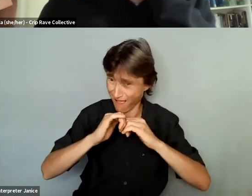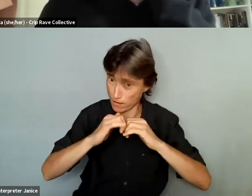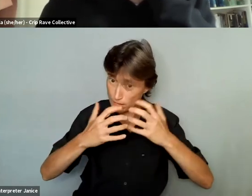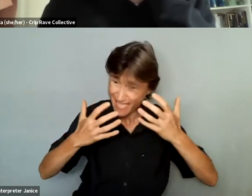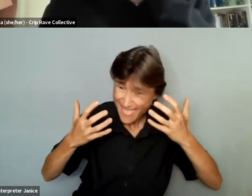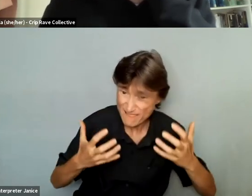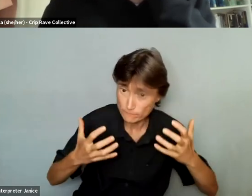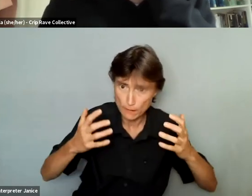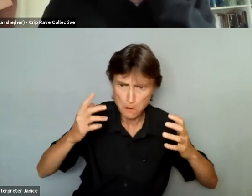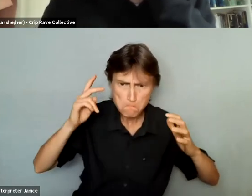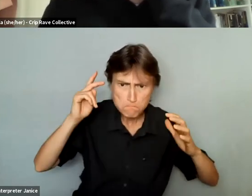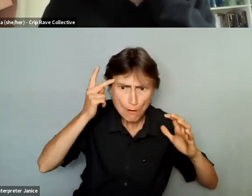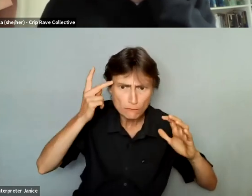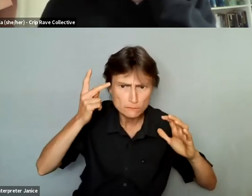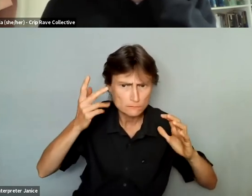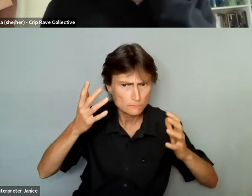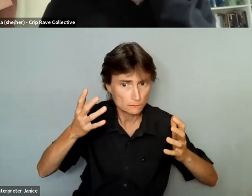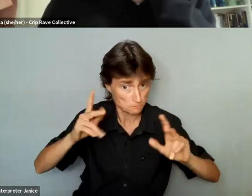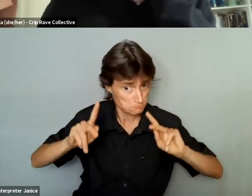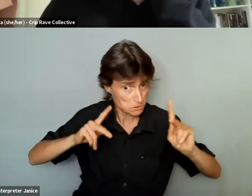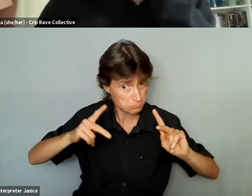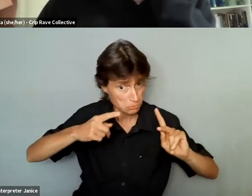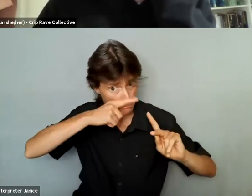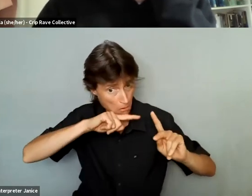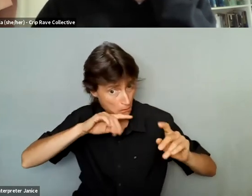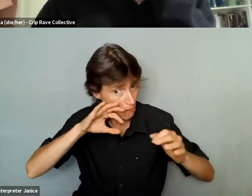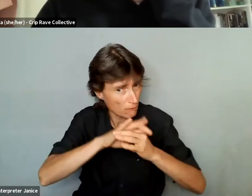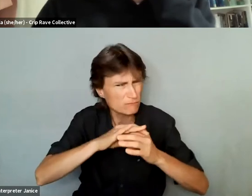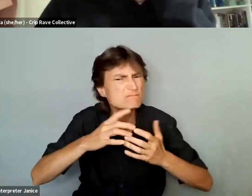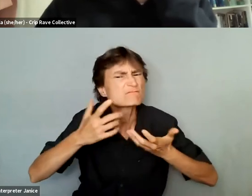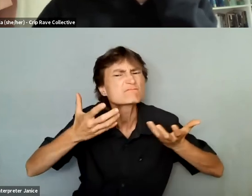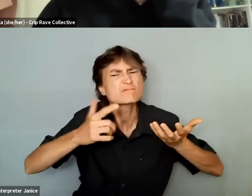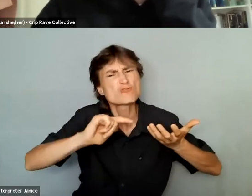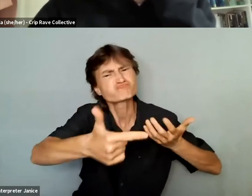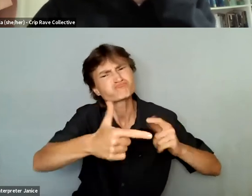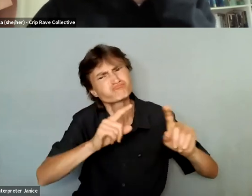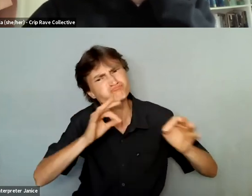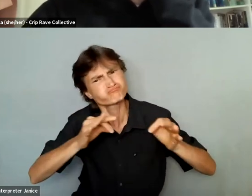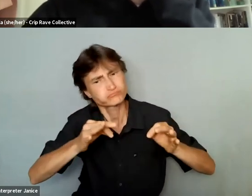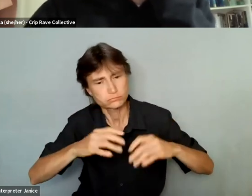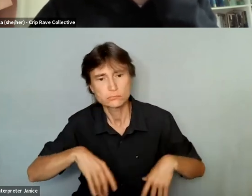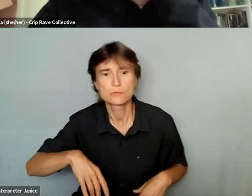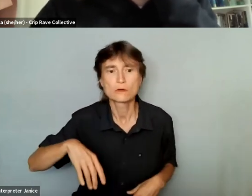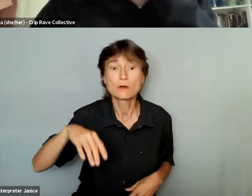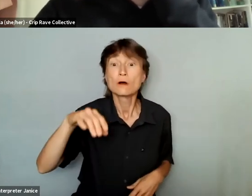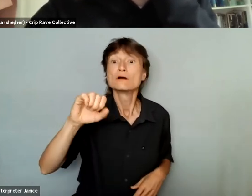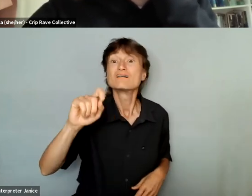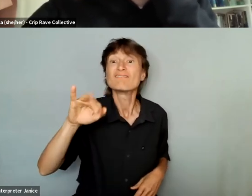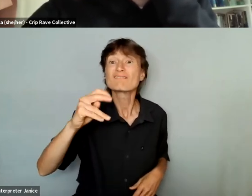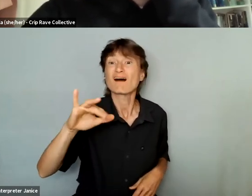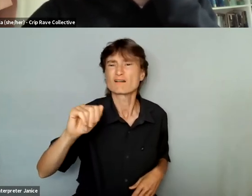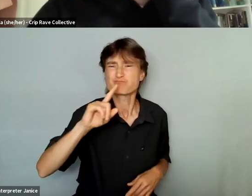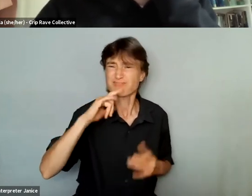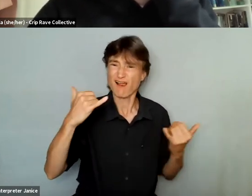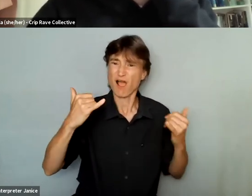if they're being challenged in some? Yeah, I think for now it's been just really supportive. And I